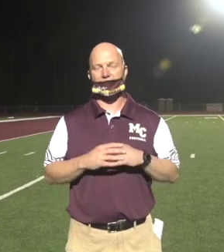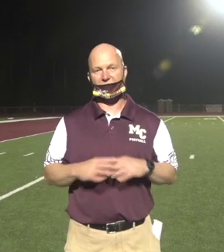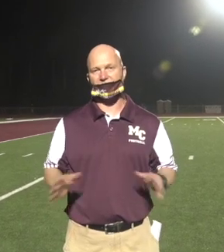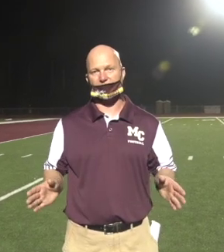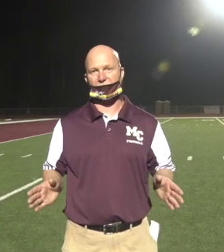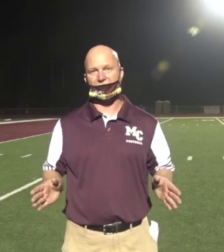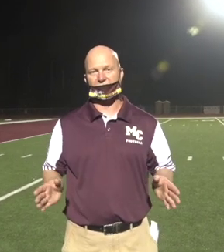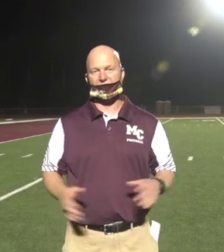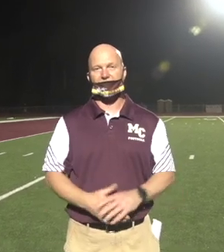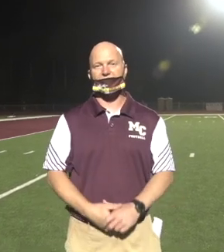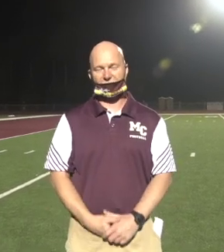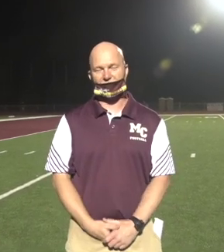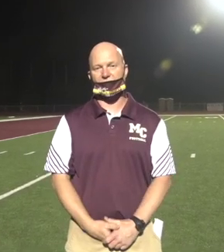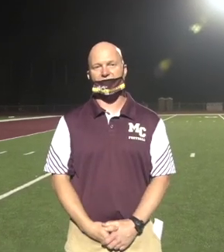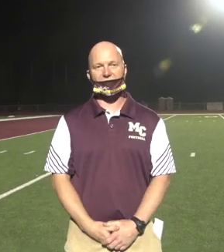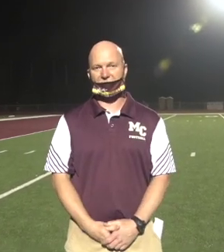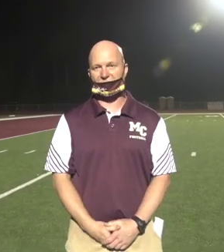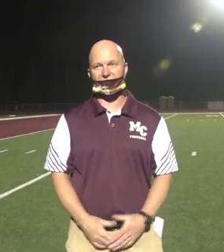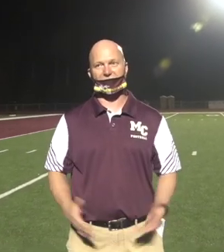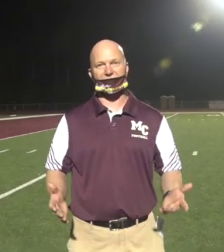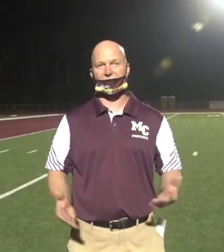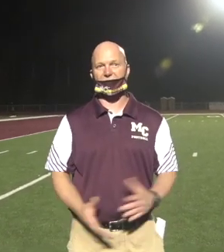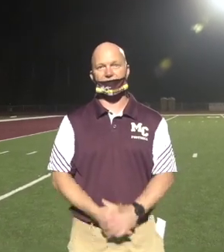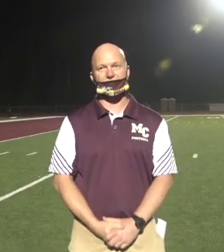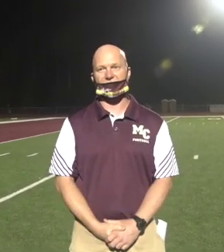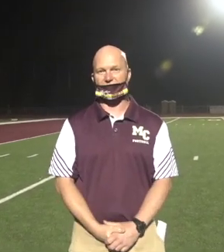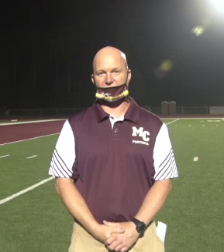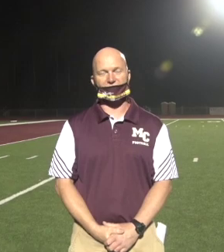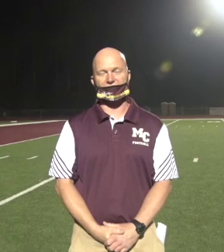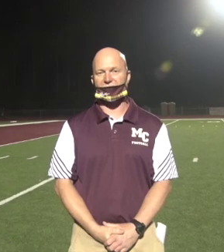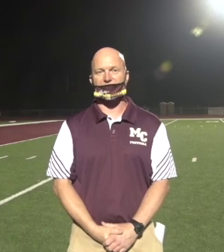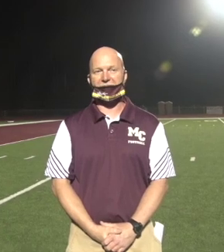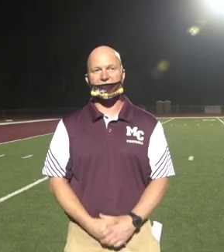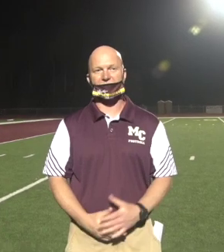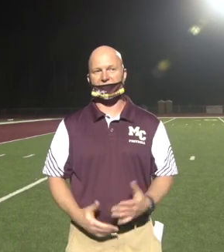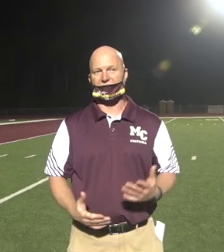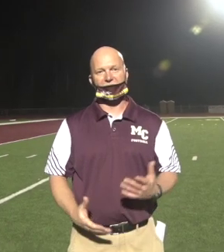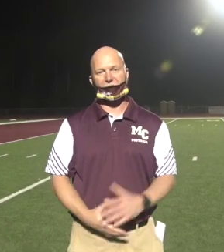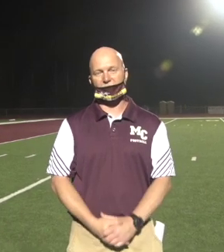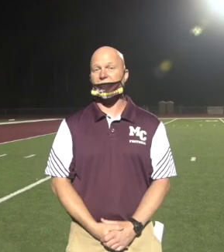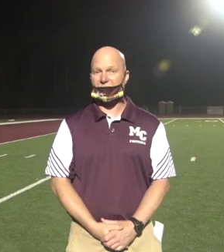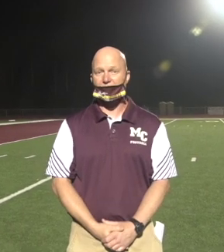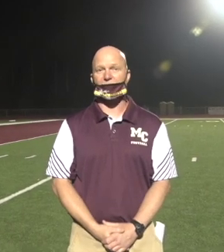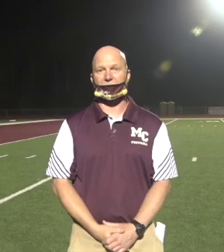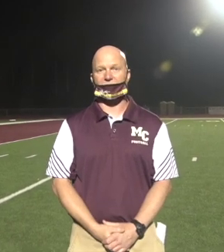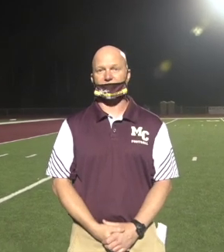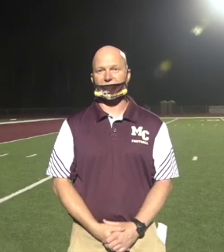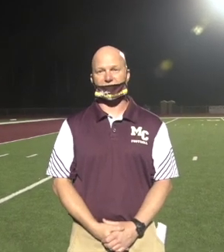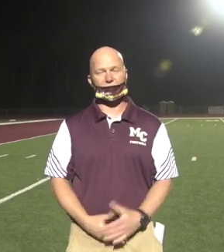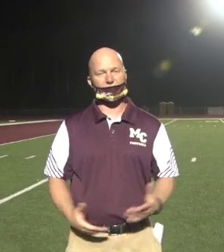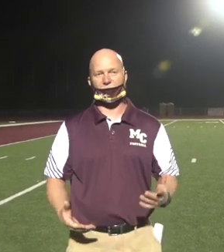even play football. They deserve it. They deserve it, and the fans back them, and hopefully we can keep on